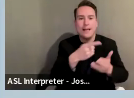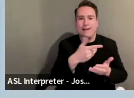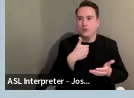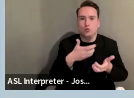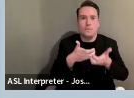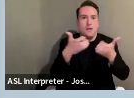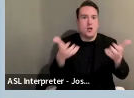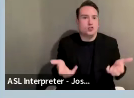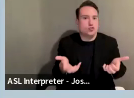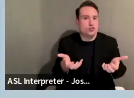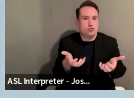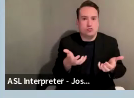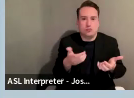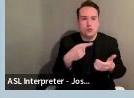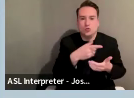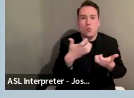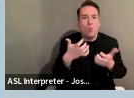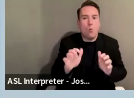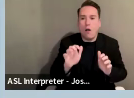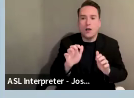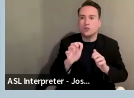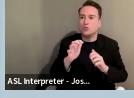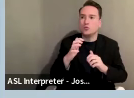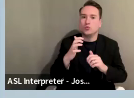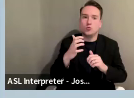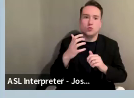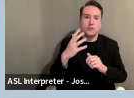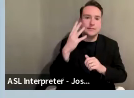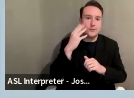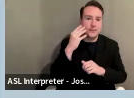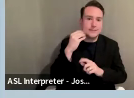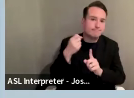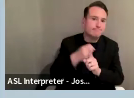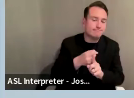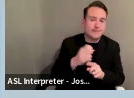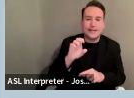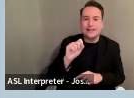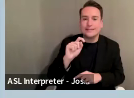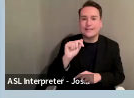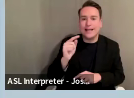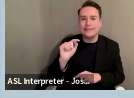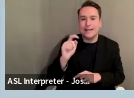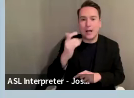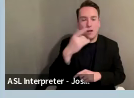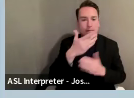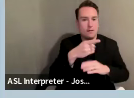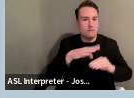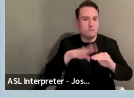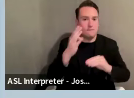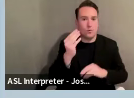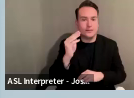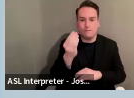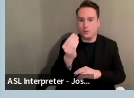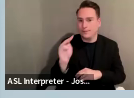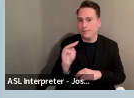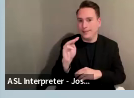much. And they don't want to be subject to estate tax because they might be over the $14 million exemption, which is currently in effect.